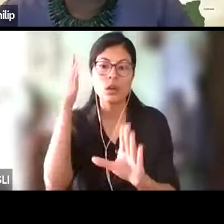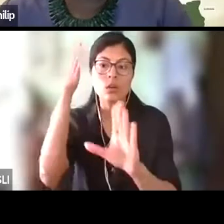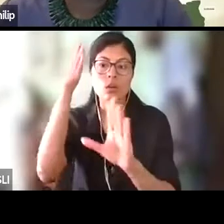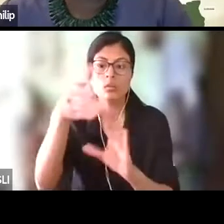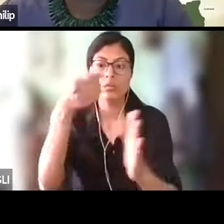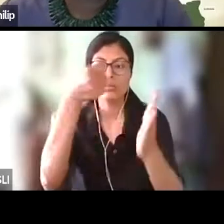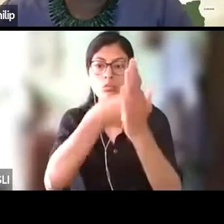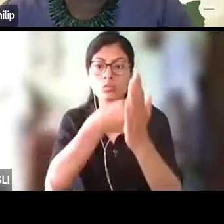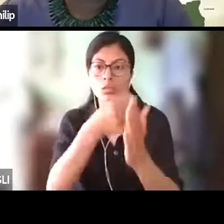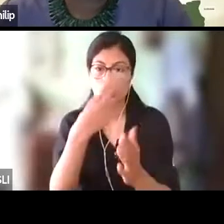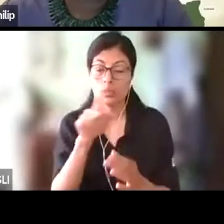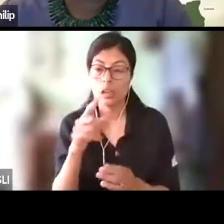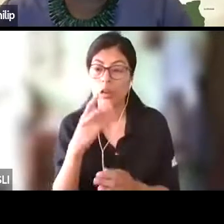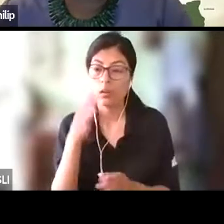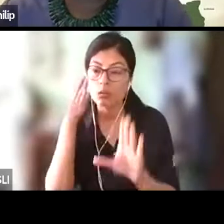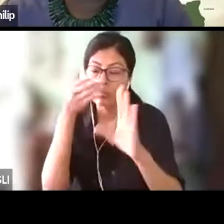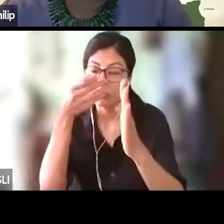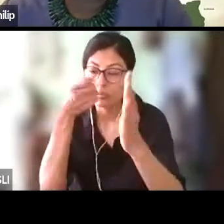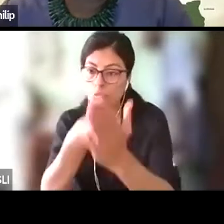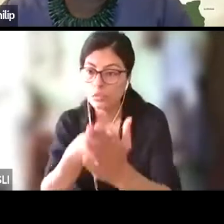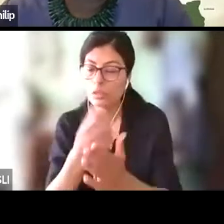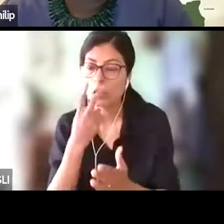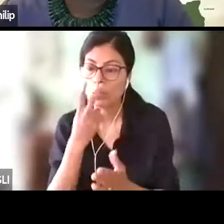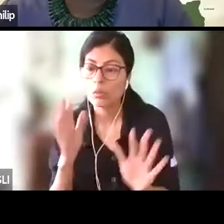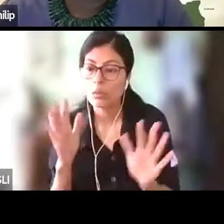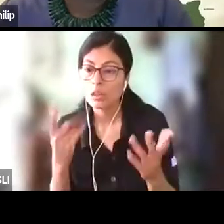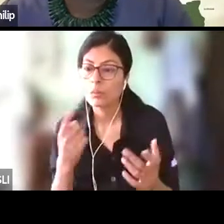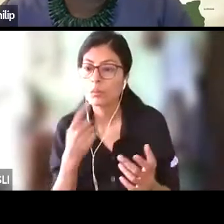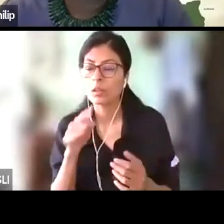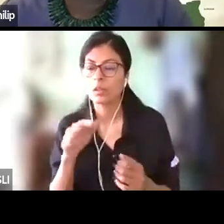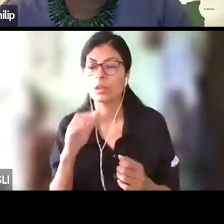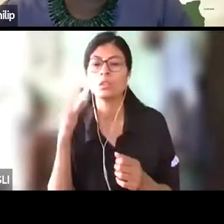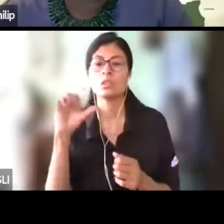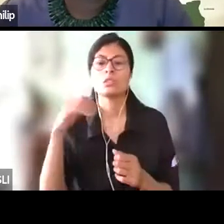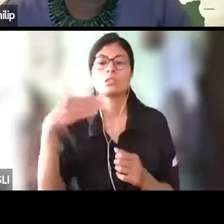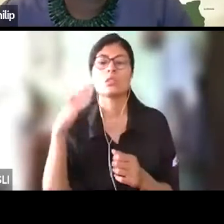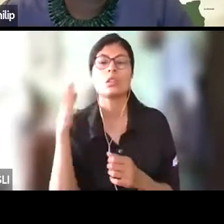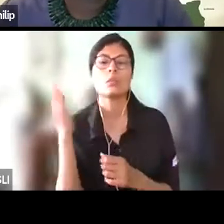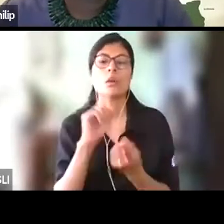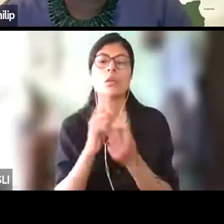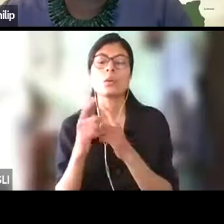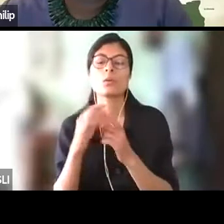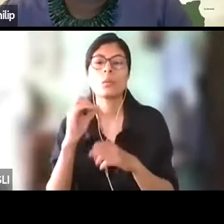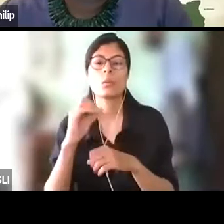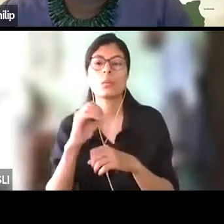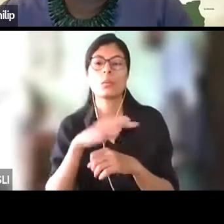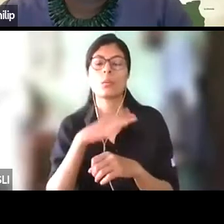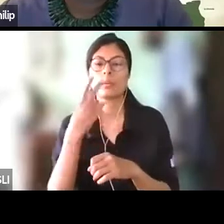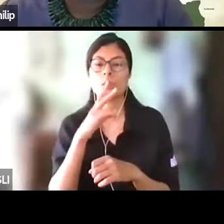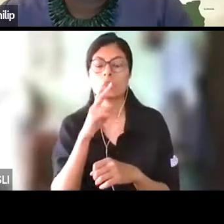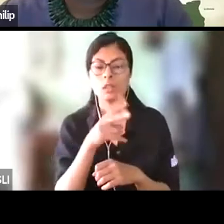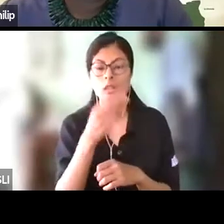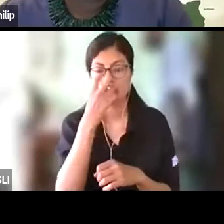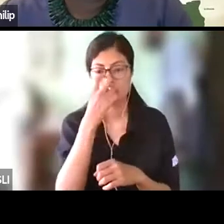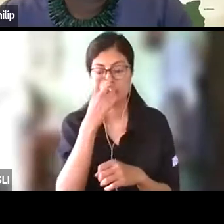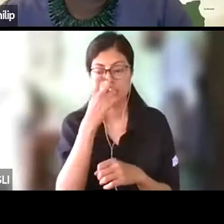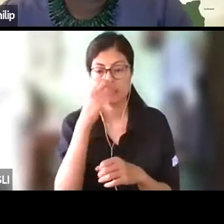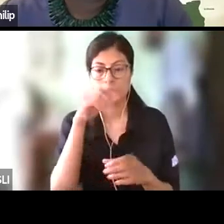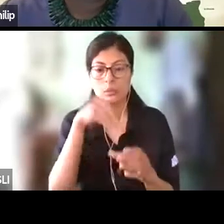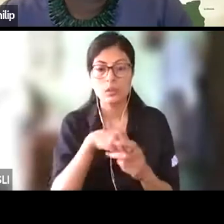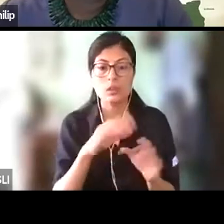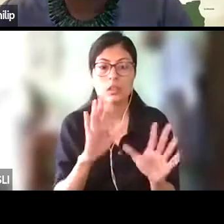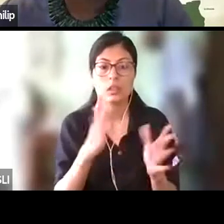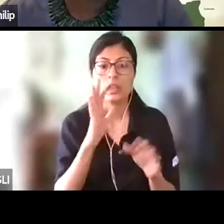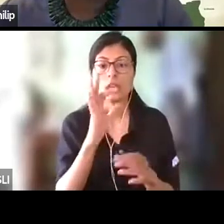change problems and impacts in that community. But one of the very good things that we came to know about them within a